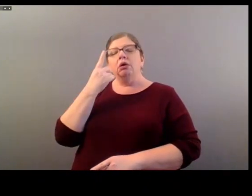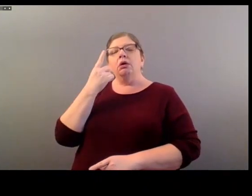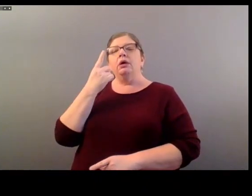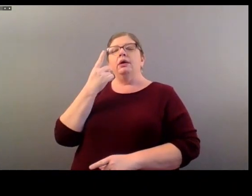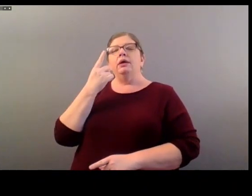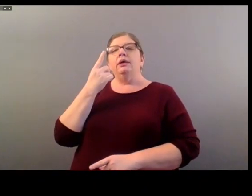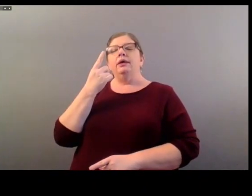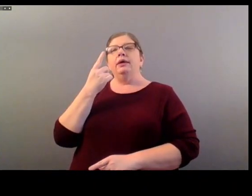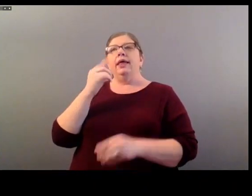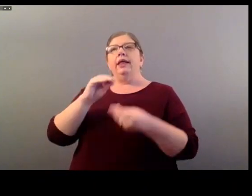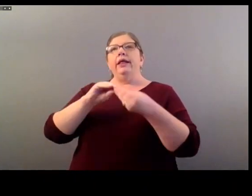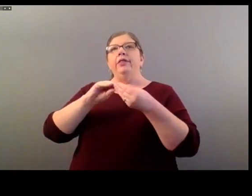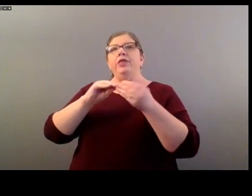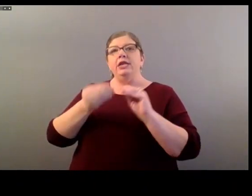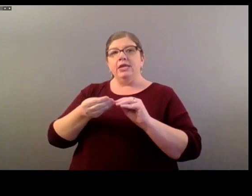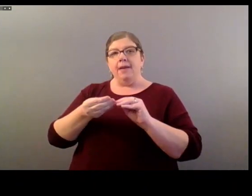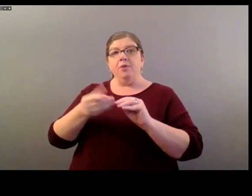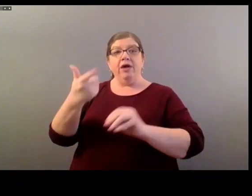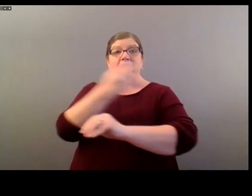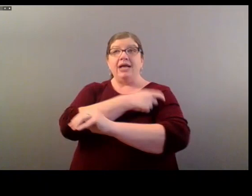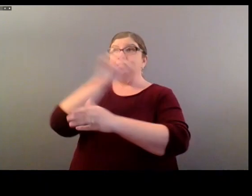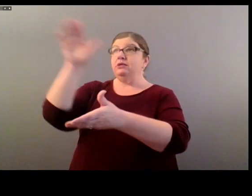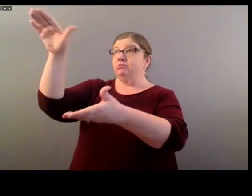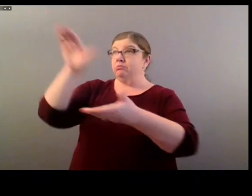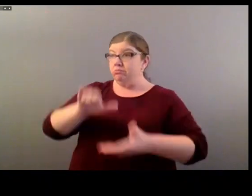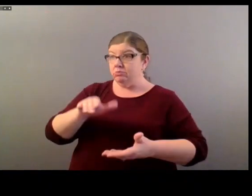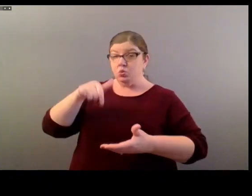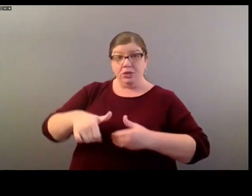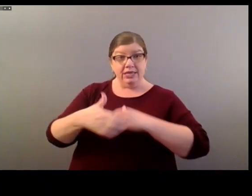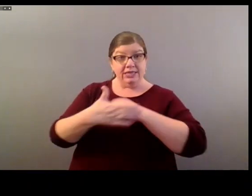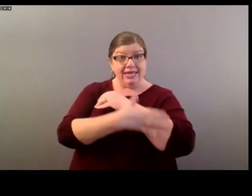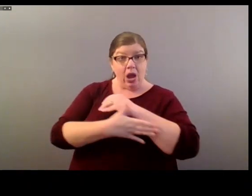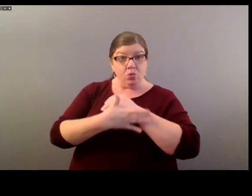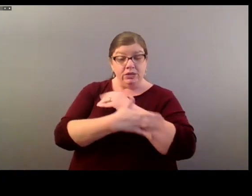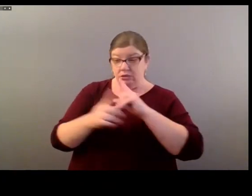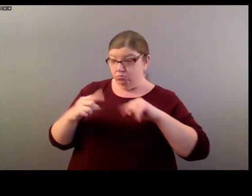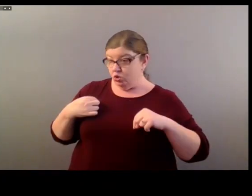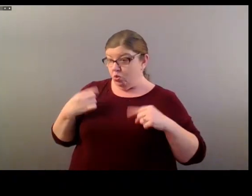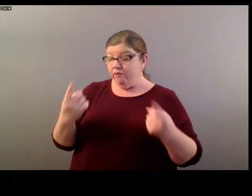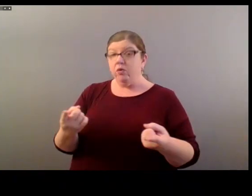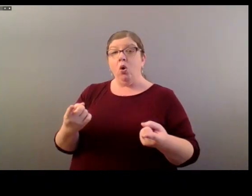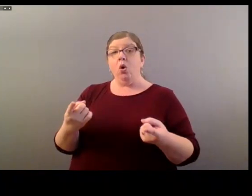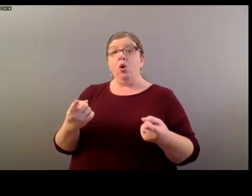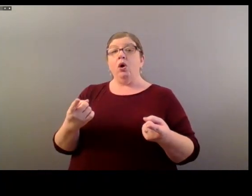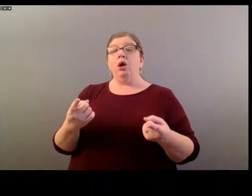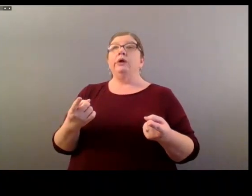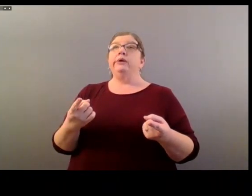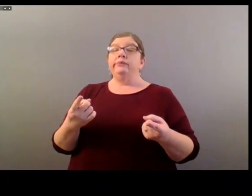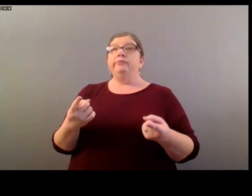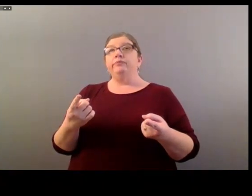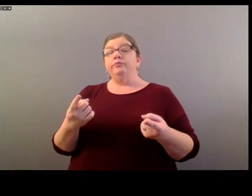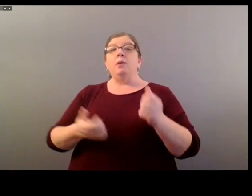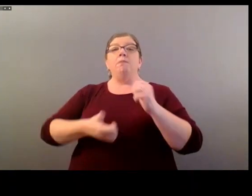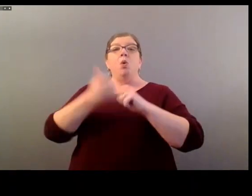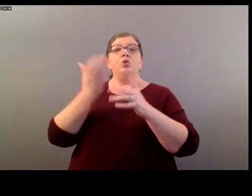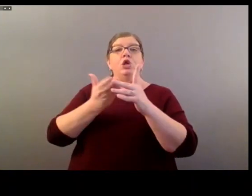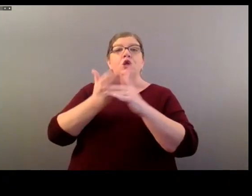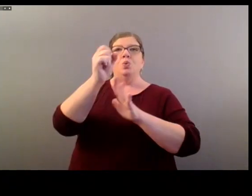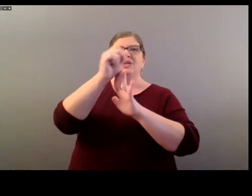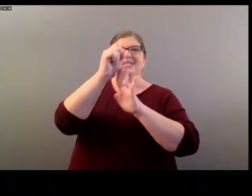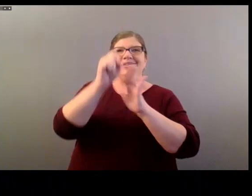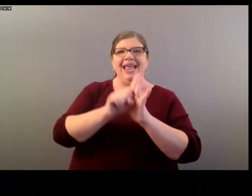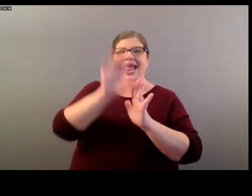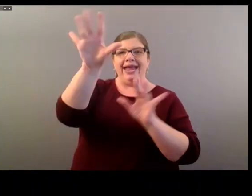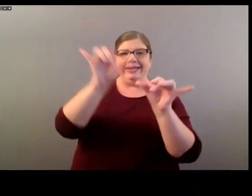The number of vaccines coming to our county so far has been primarily through the state